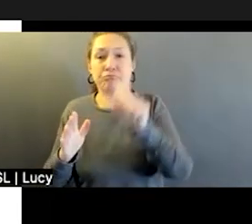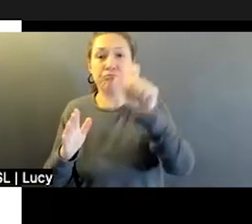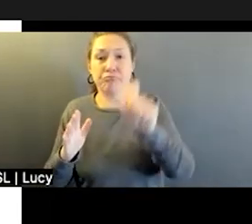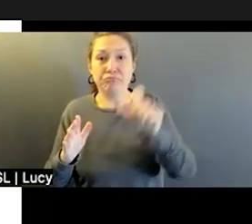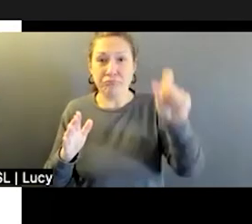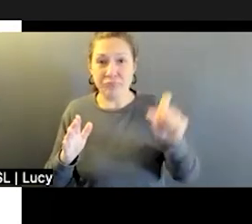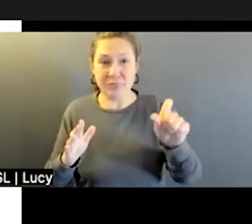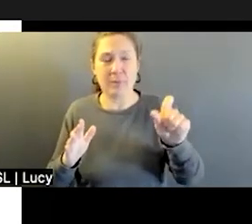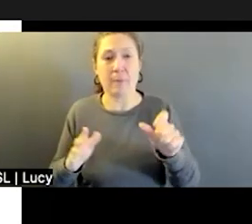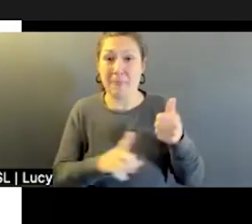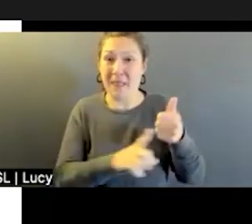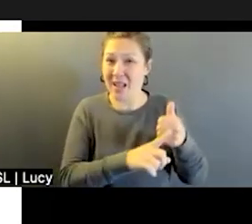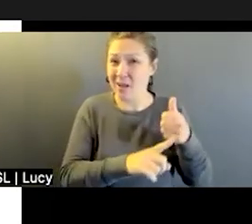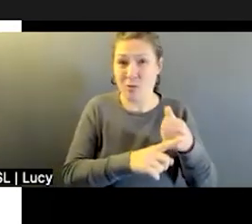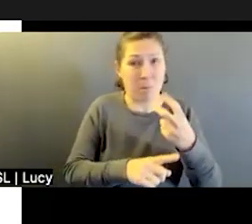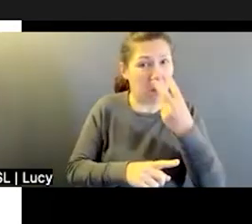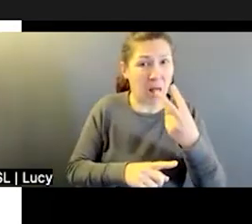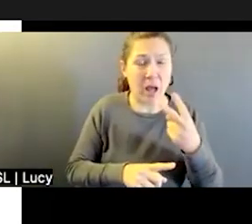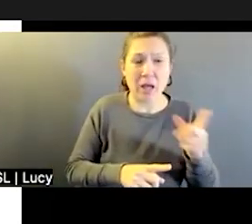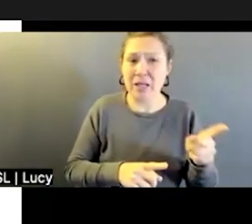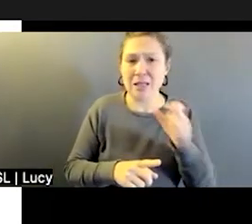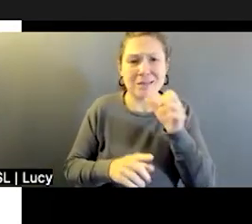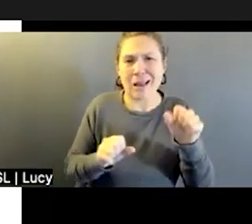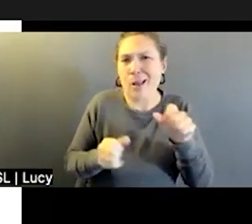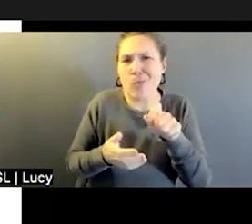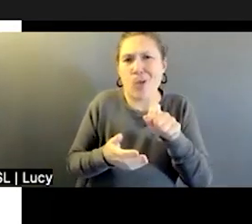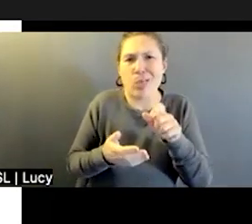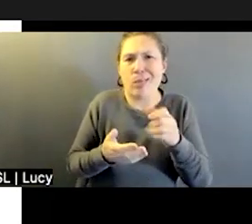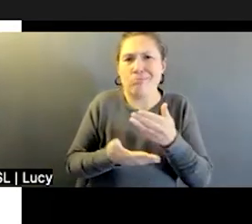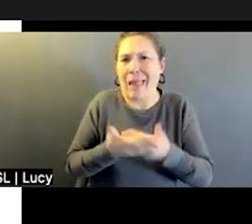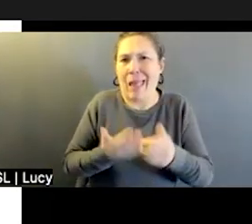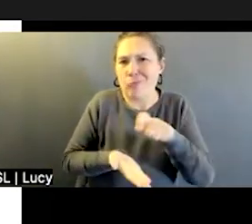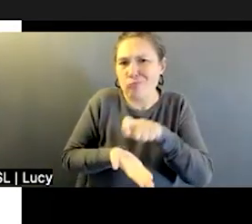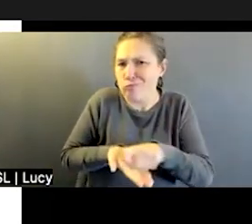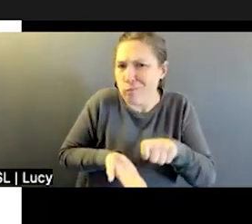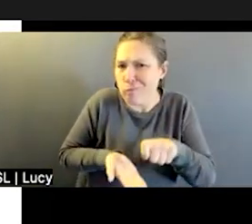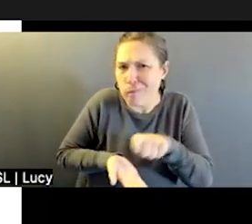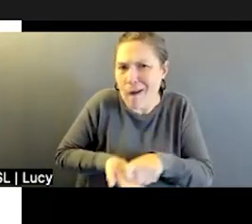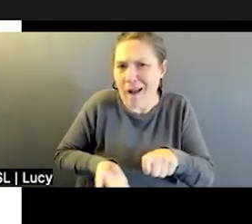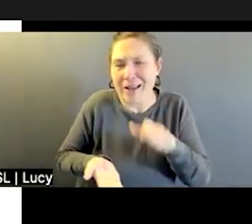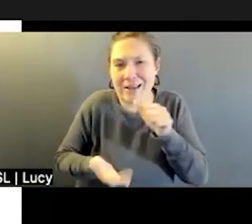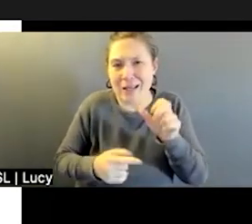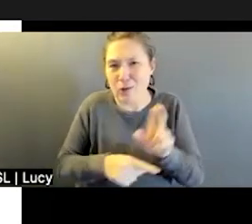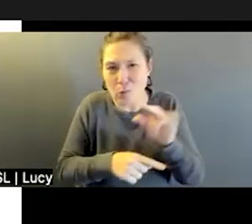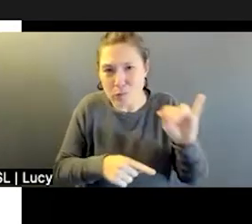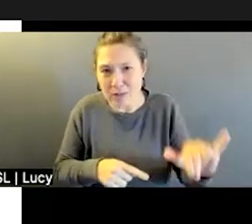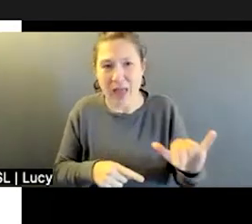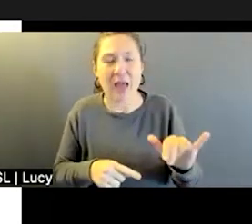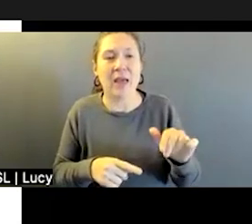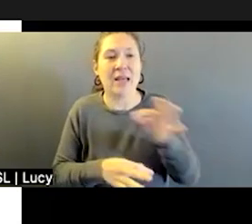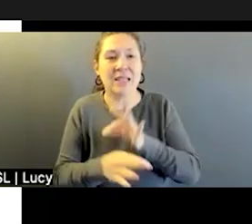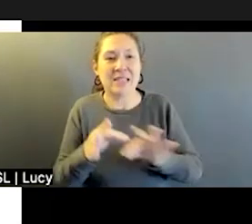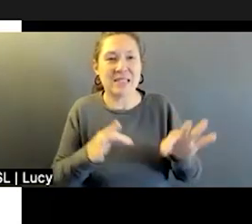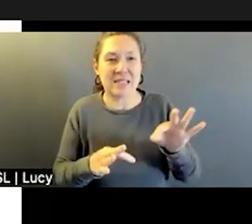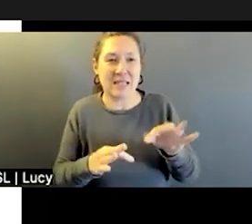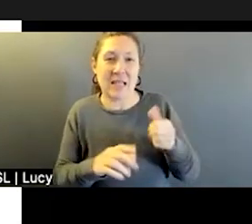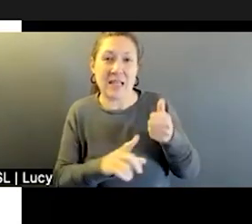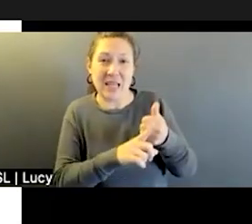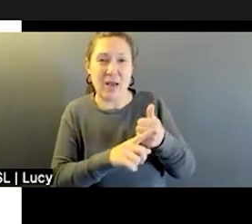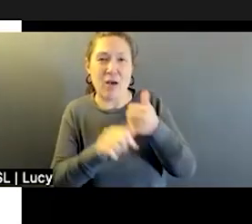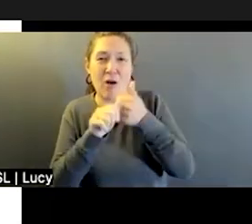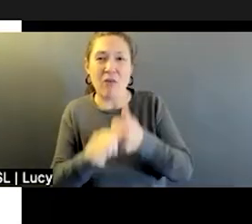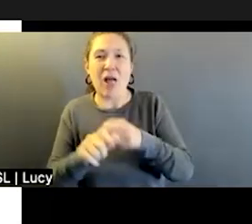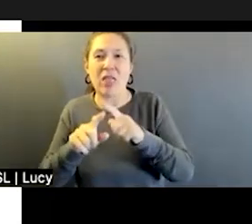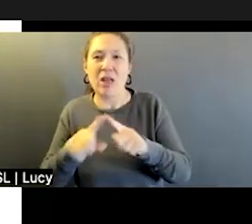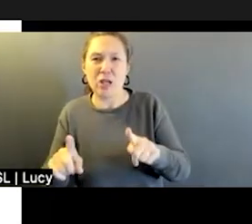being able to learn to write with pen and ink, Saunderson, following a different path,